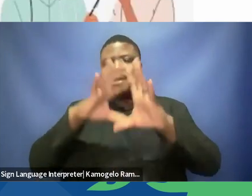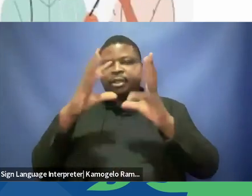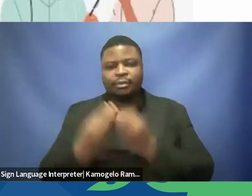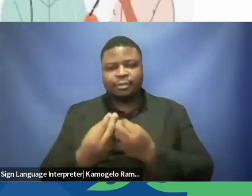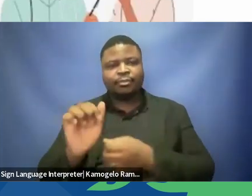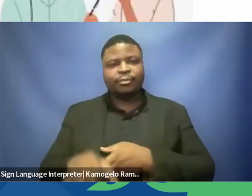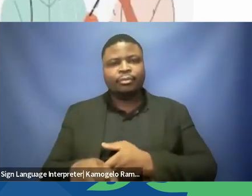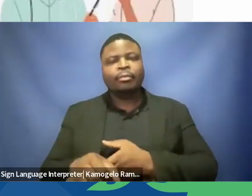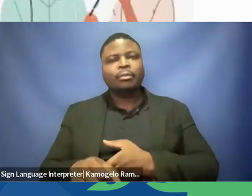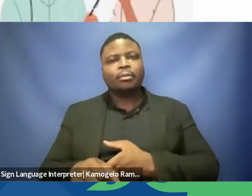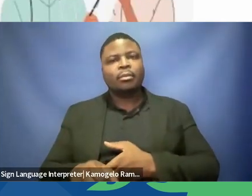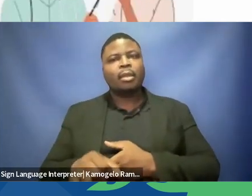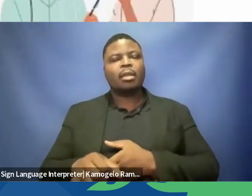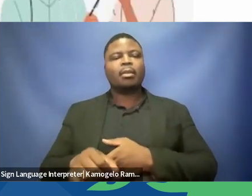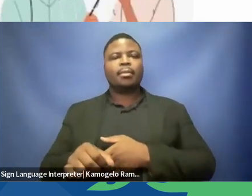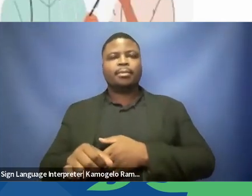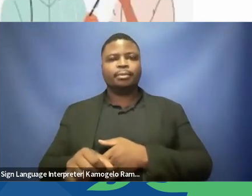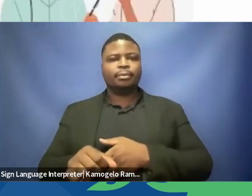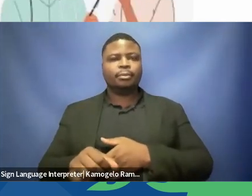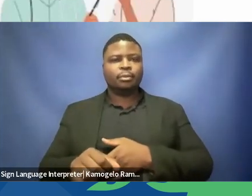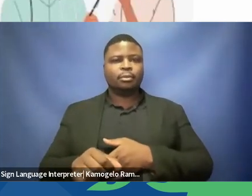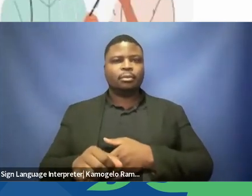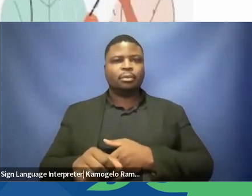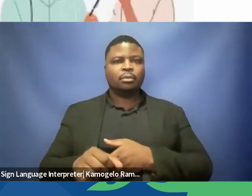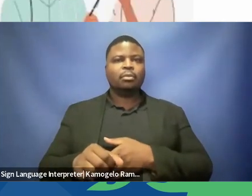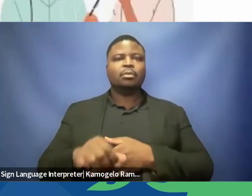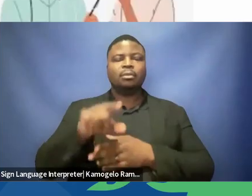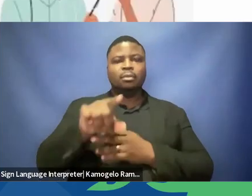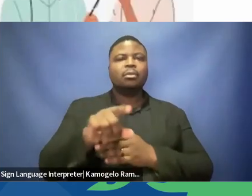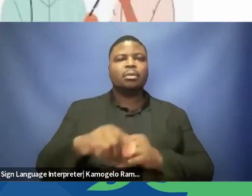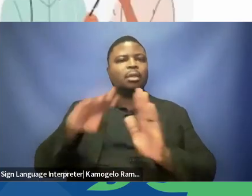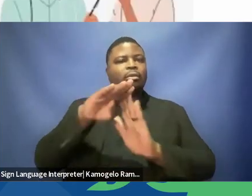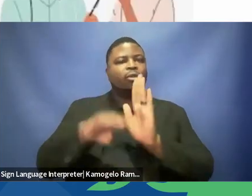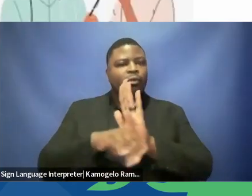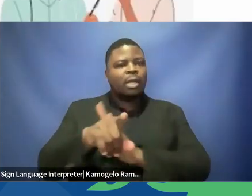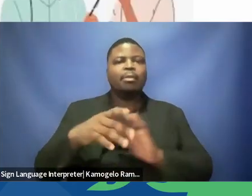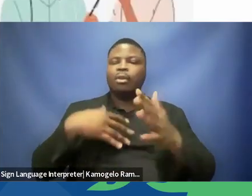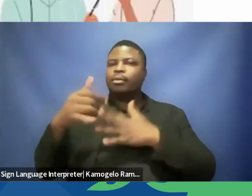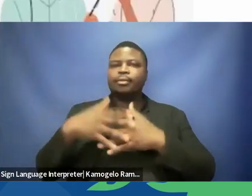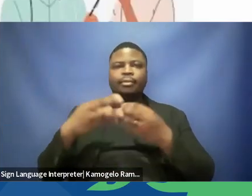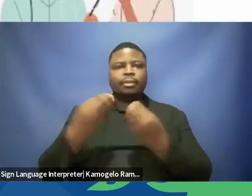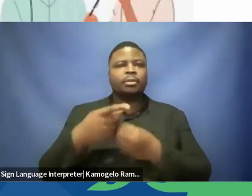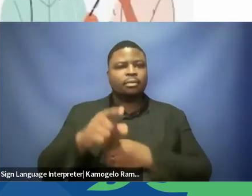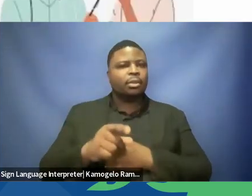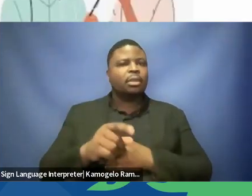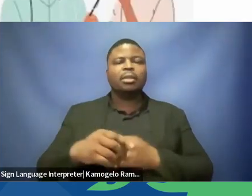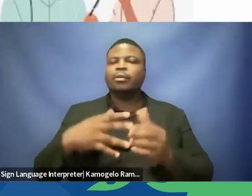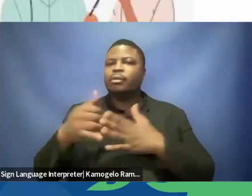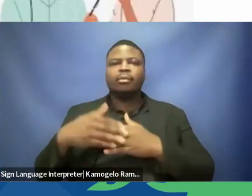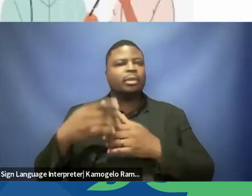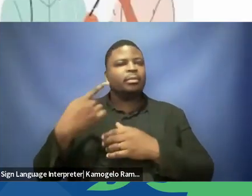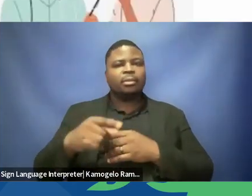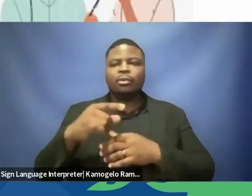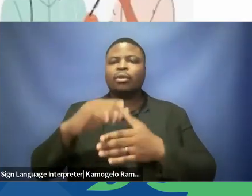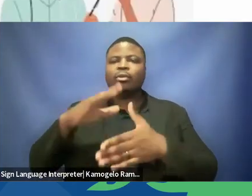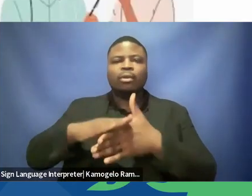also, retention is important. I mean, Darby spoke about the art program and how people were not coming back for various reasons. So that's very, very important to